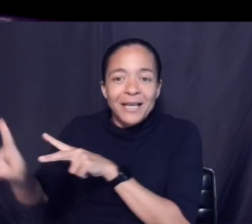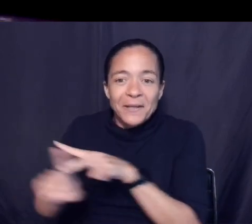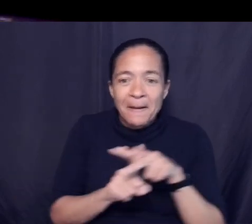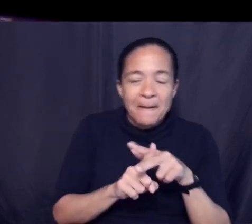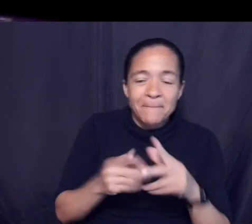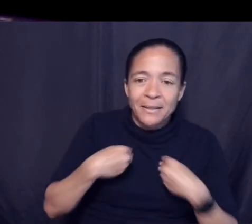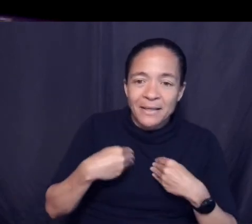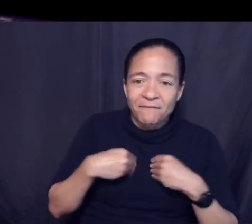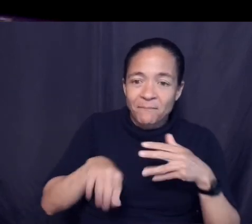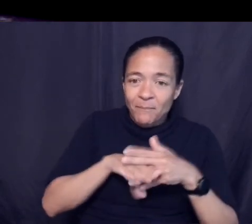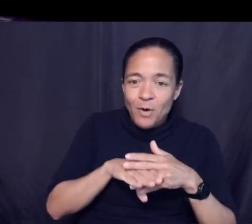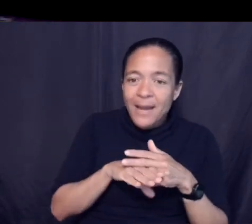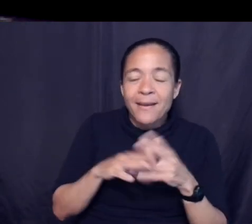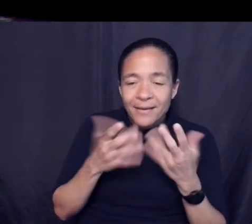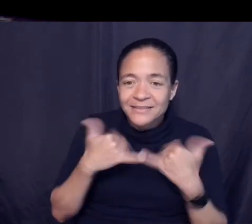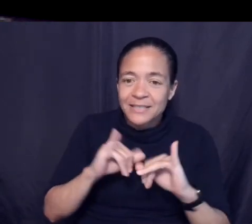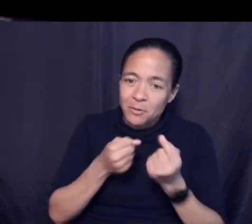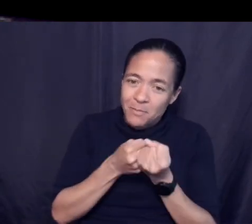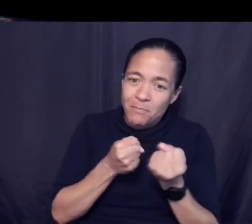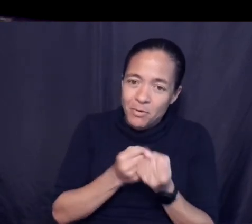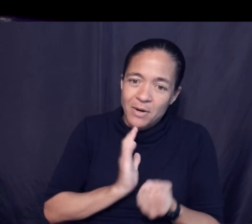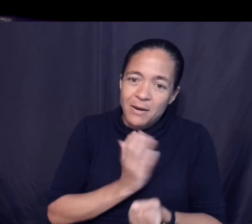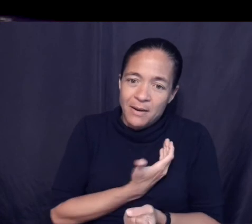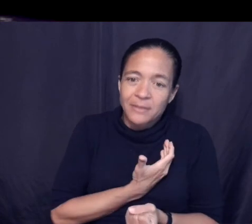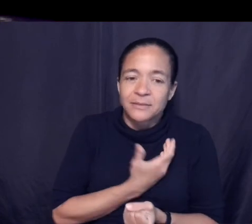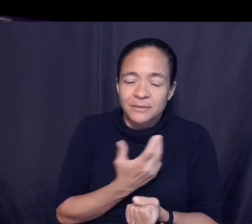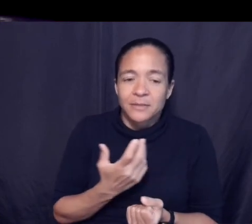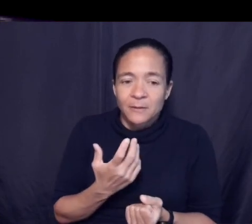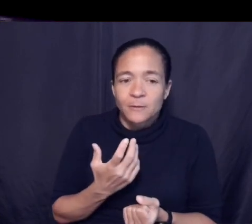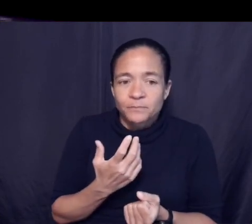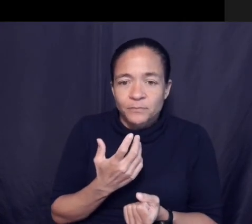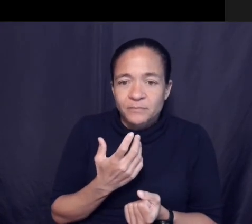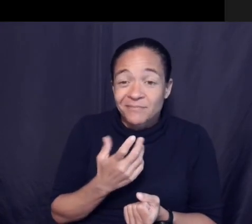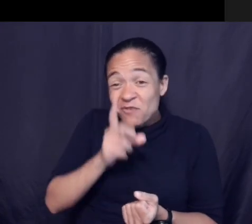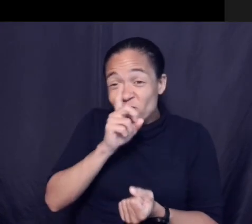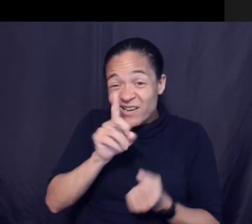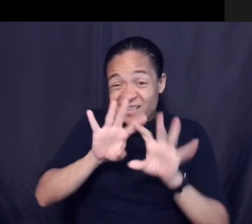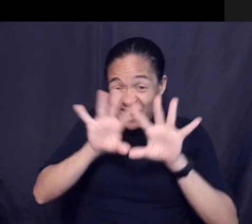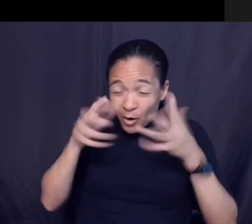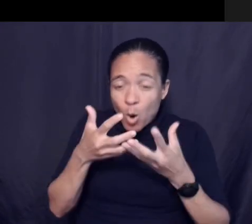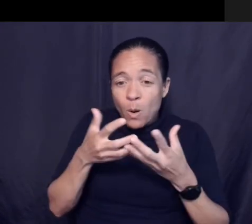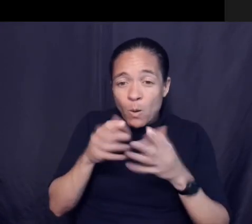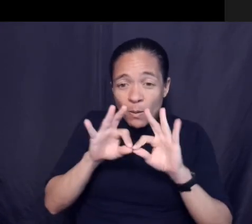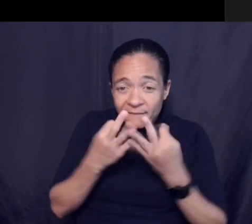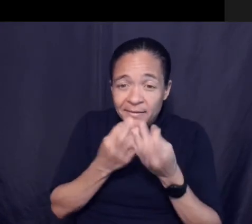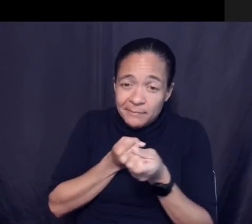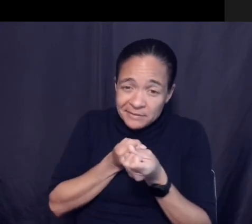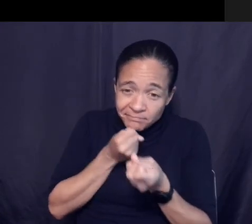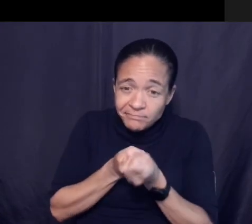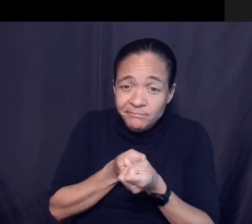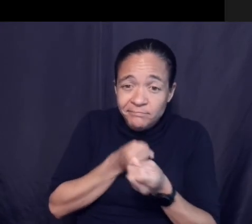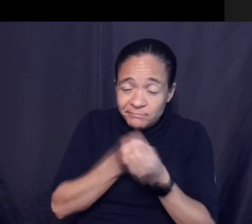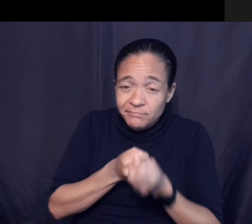give us a break and still be strong for us. It's truly is a whole family